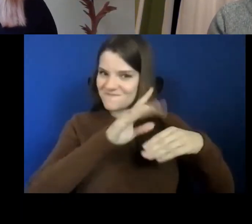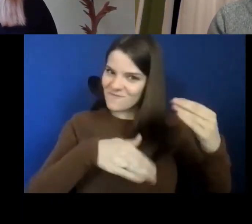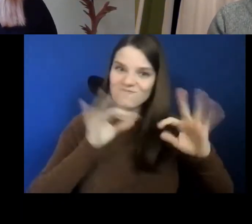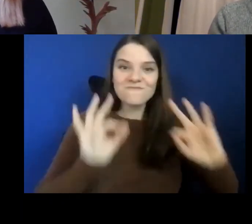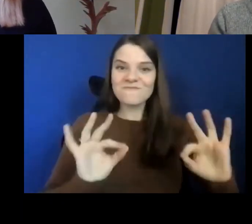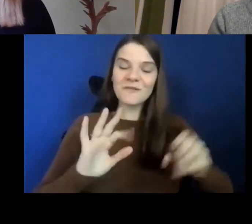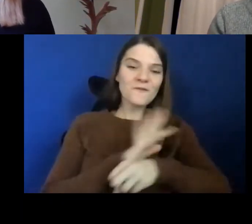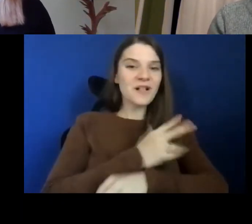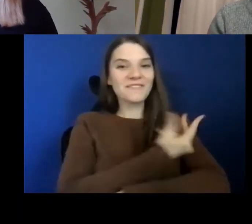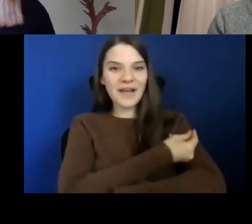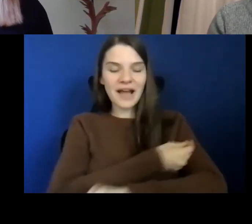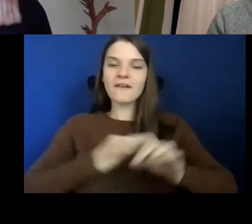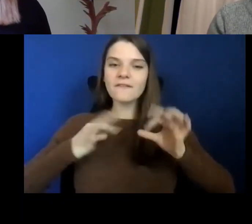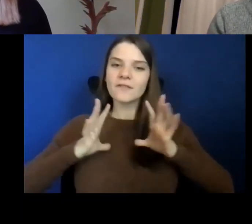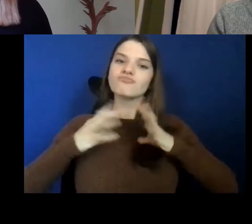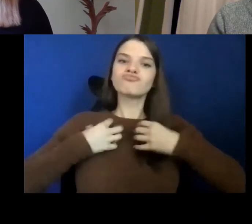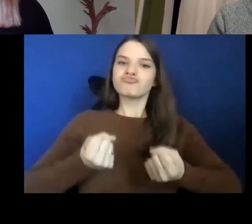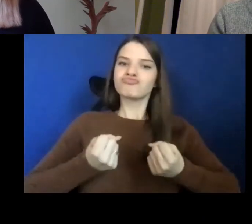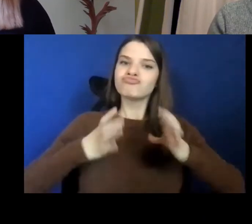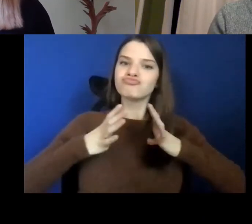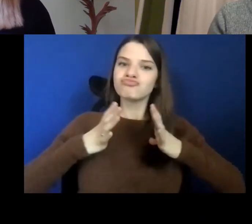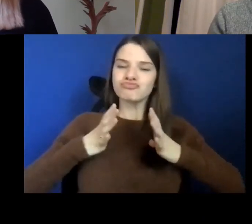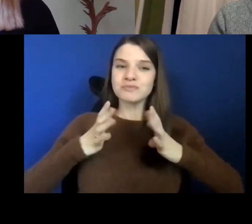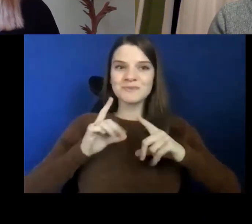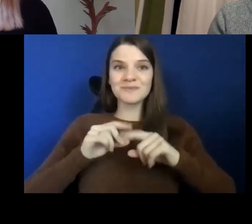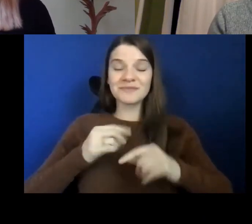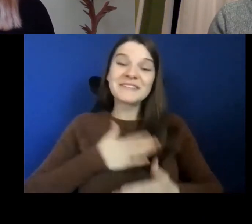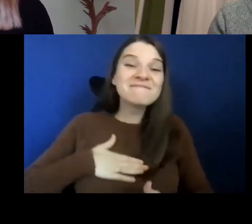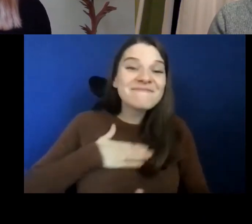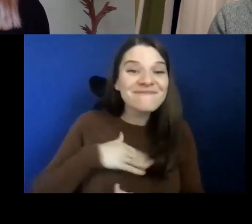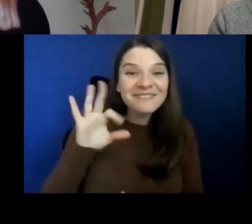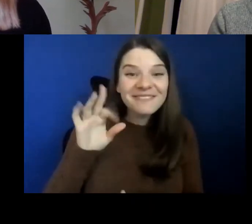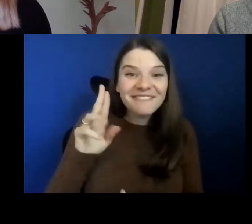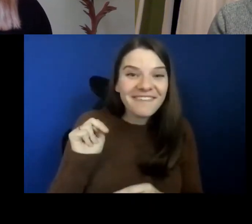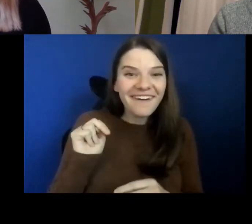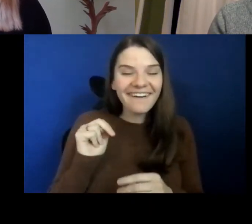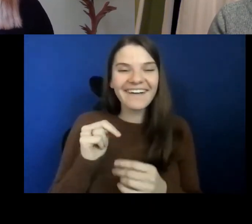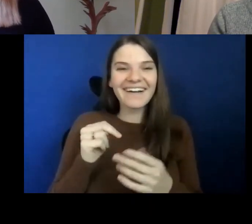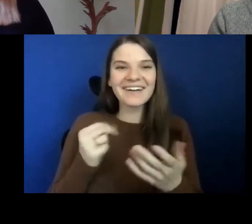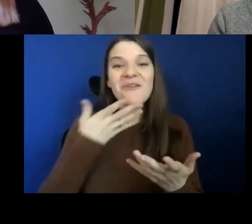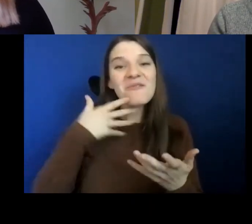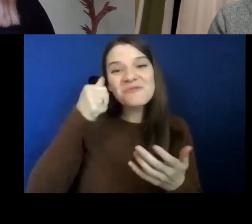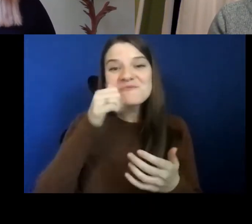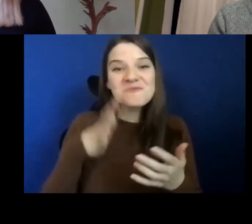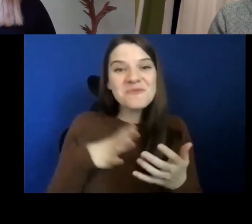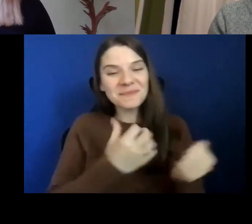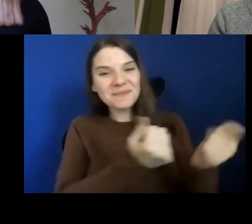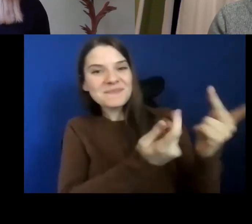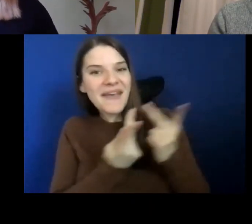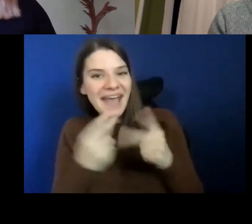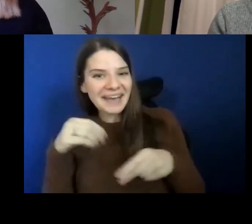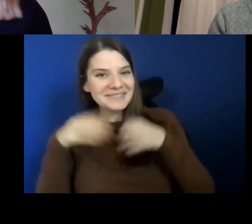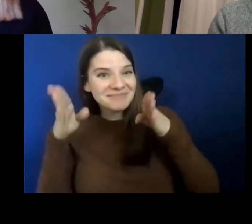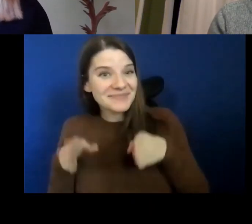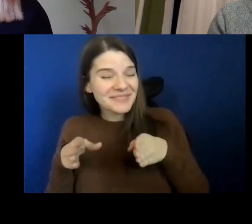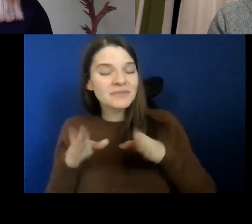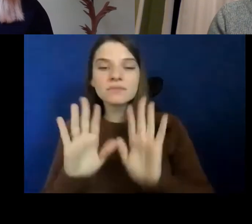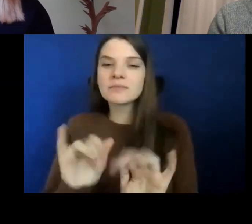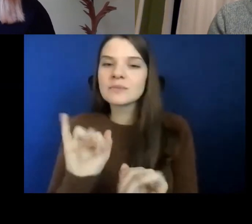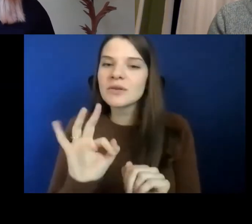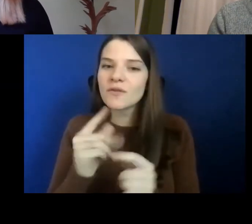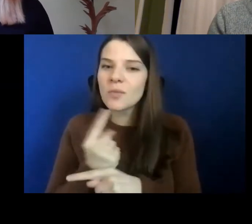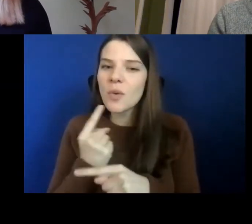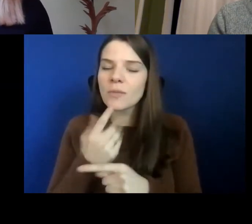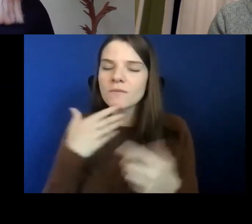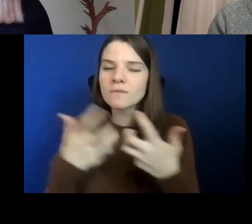vaccinated. So it was actually kind of fun to have them, the older women are coming back into clinic if it's appropriate for